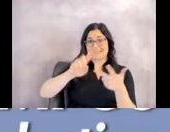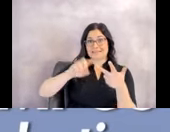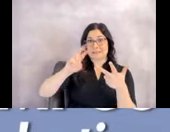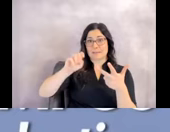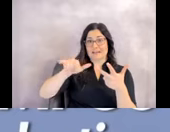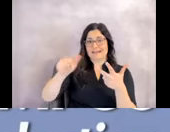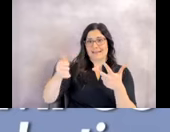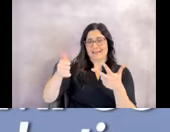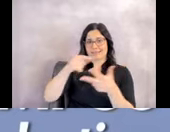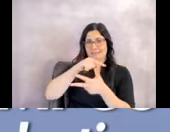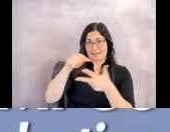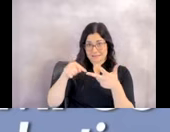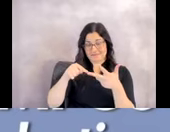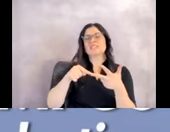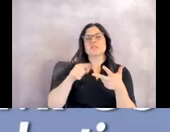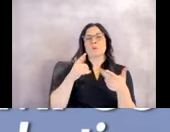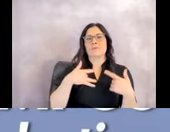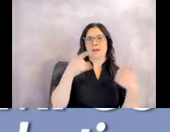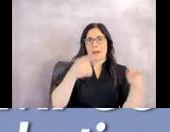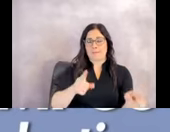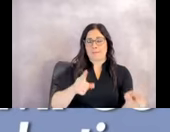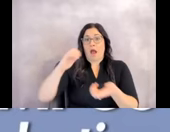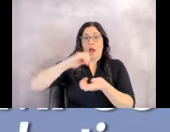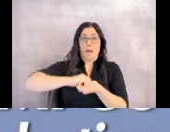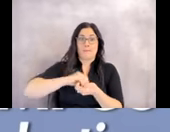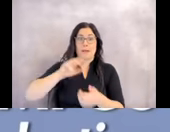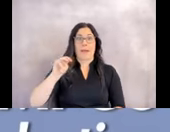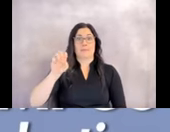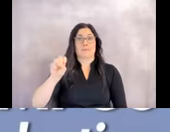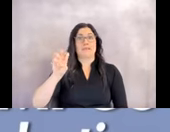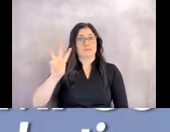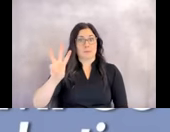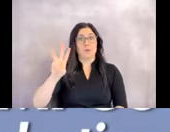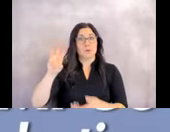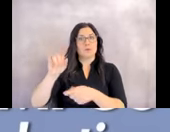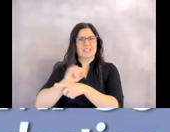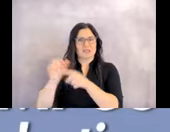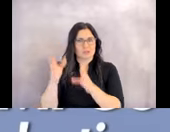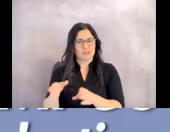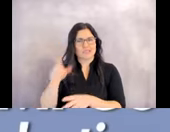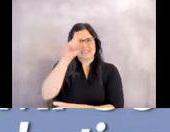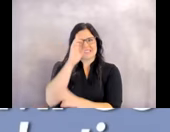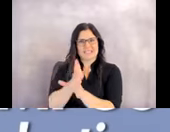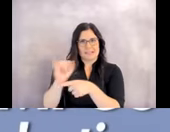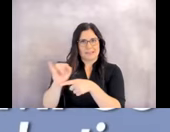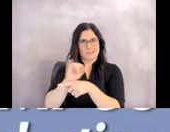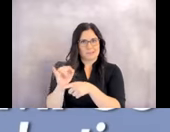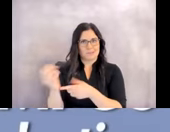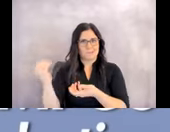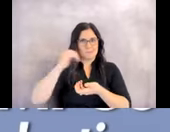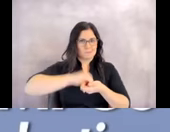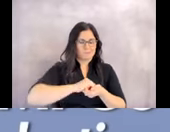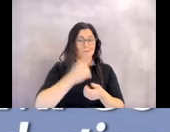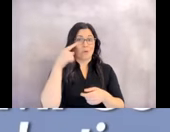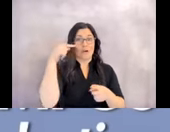joint project with our MSW interns and our psych interns on stress reduction. So take